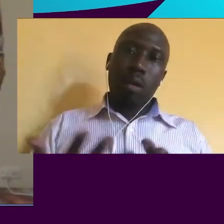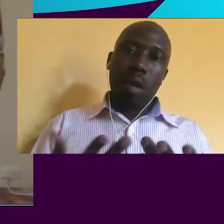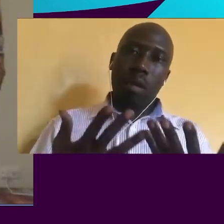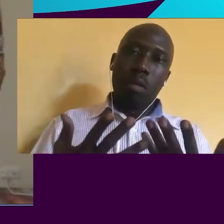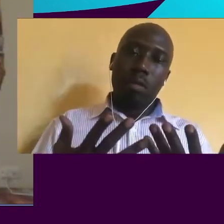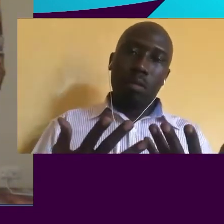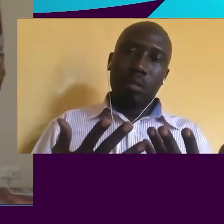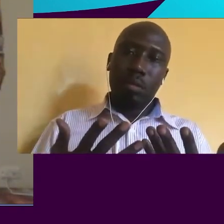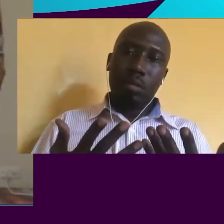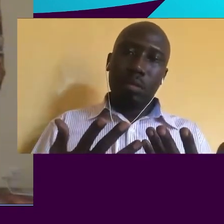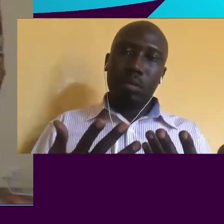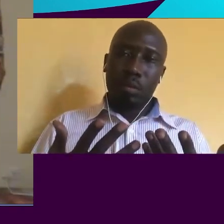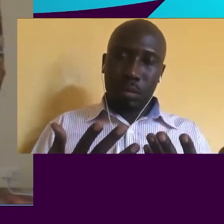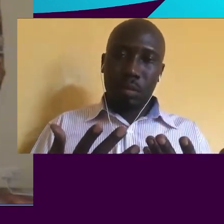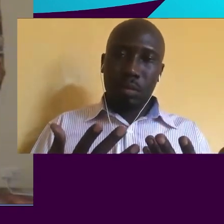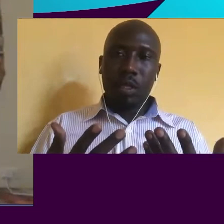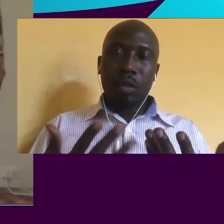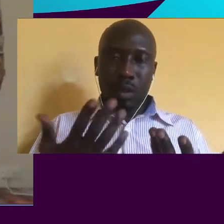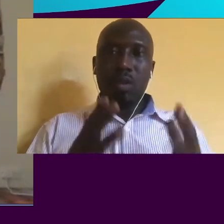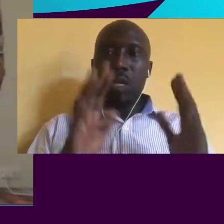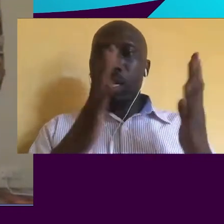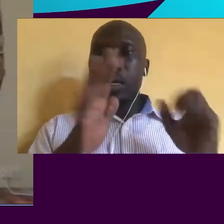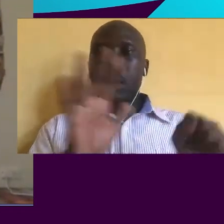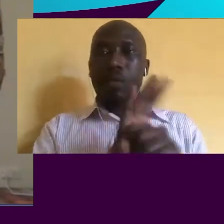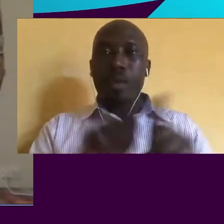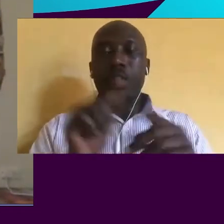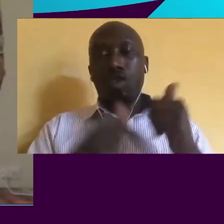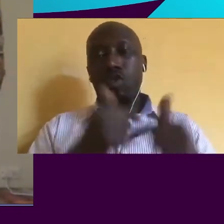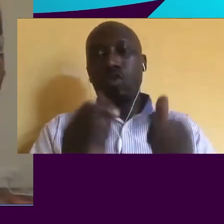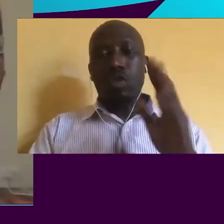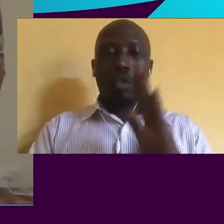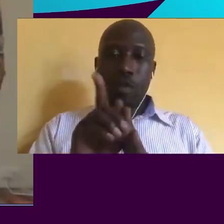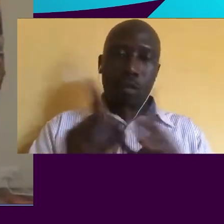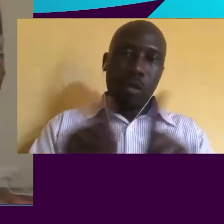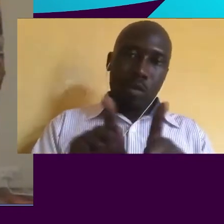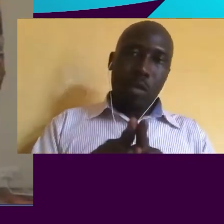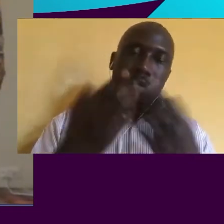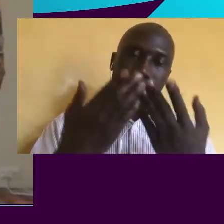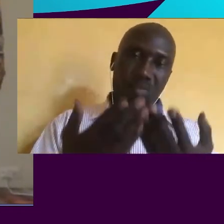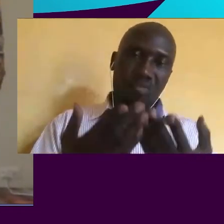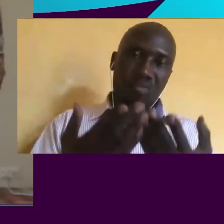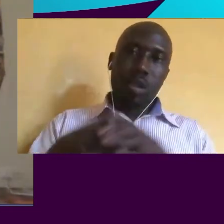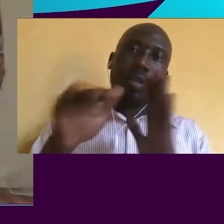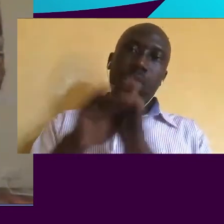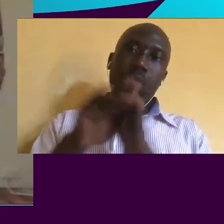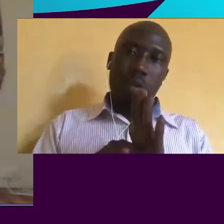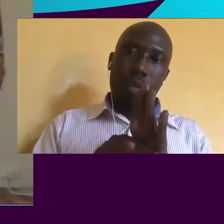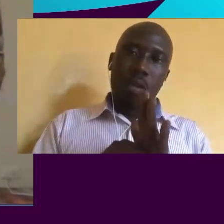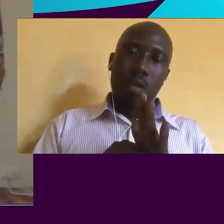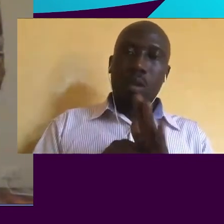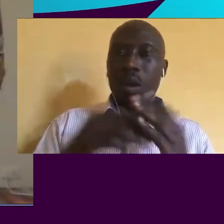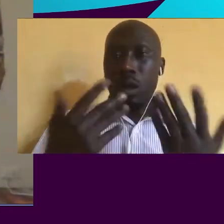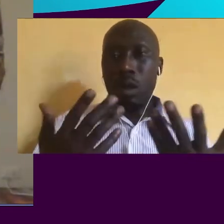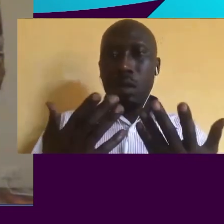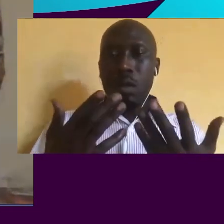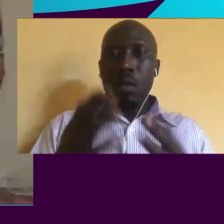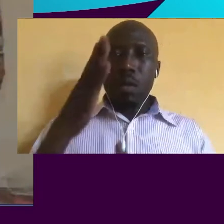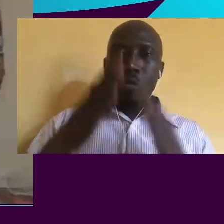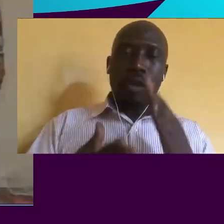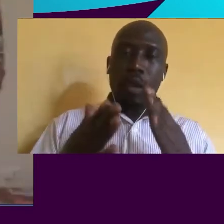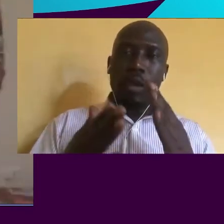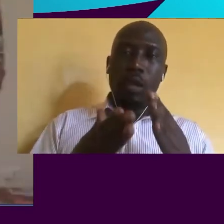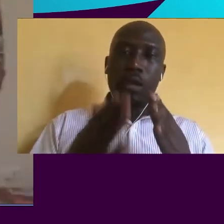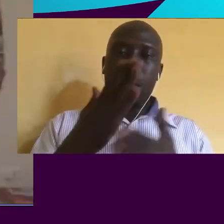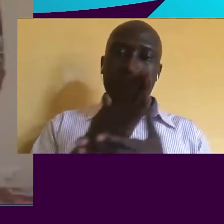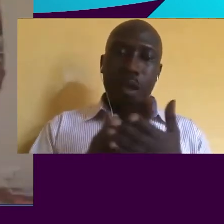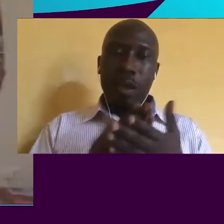be successful and continue growing and want to grow in these programs. The final part of the summit will